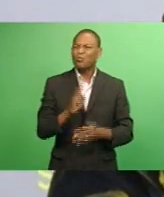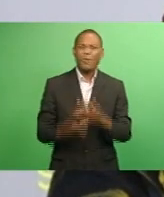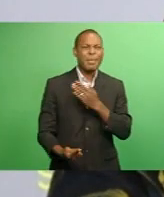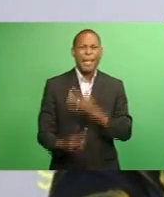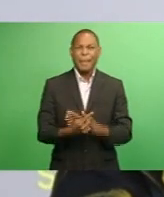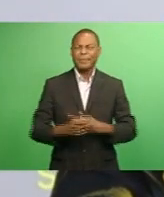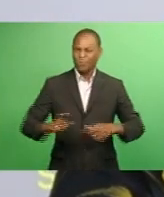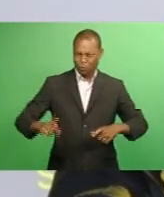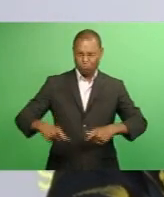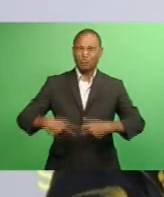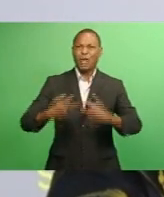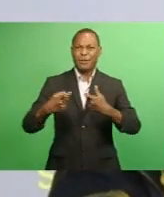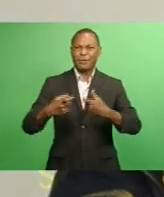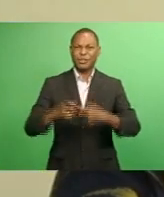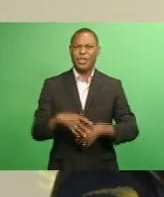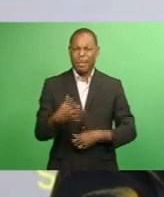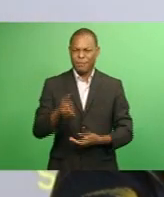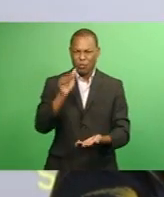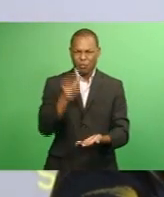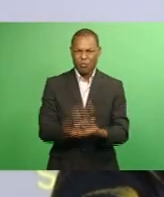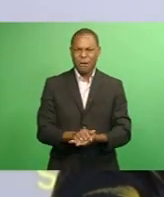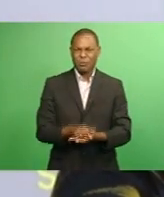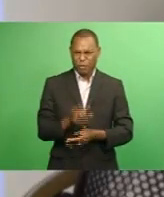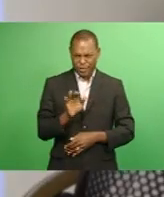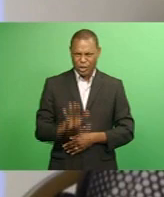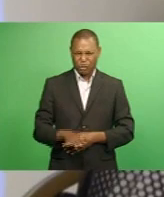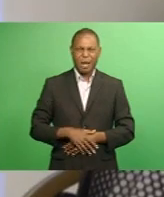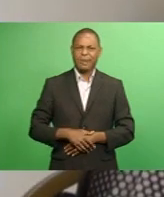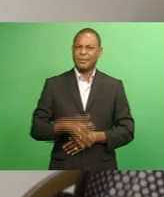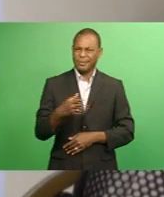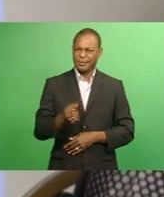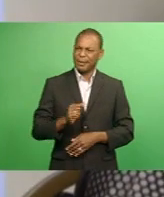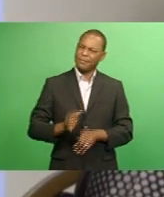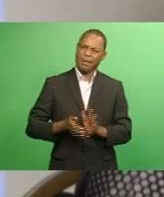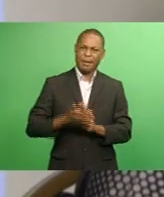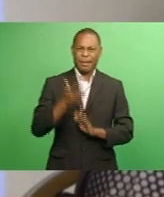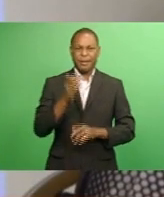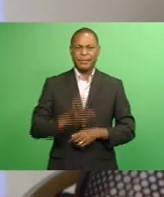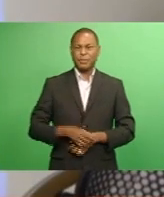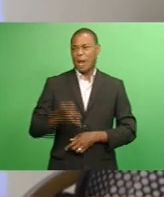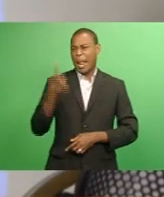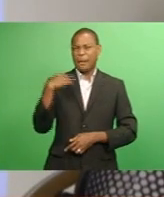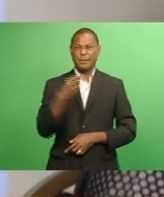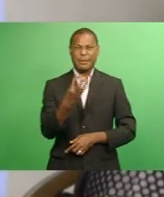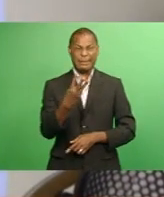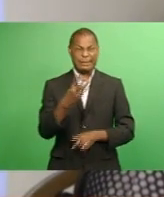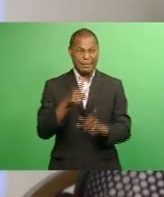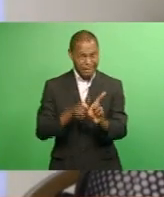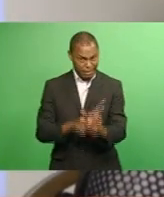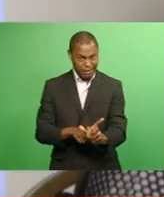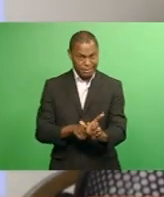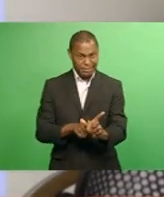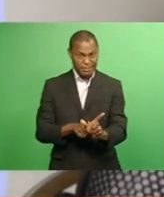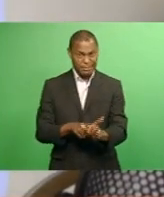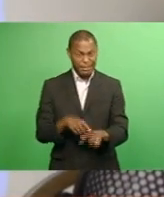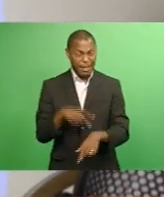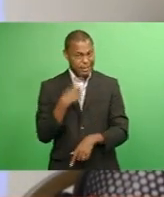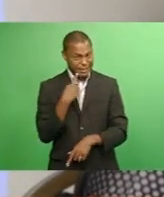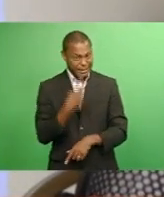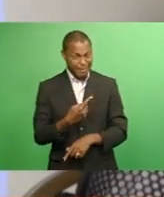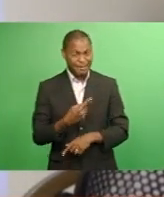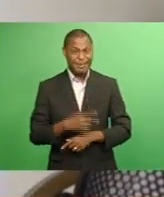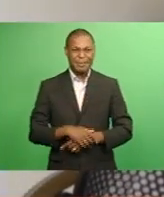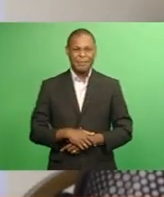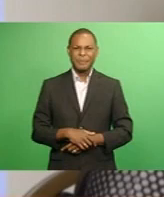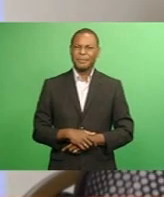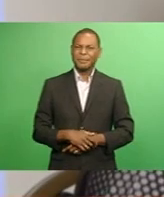time where the right of a child is supreme. In the last 3 years, we have achieved